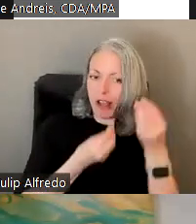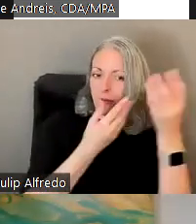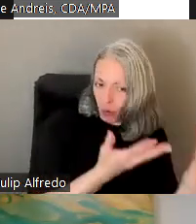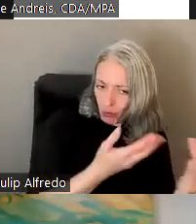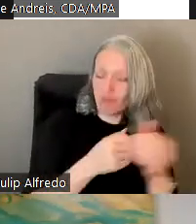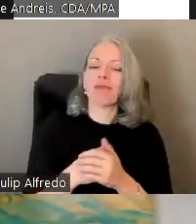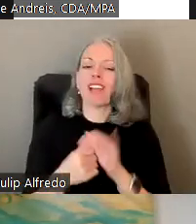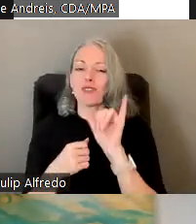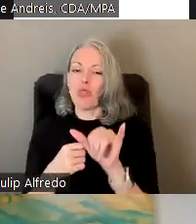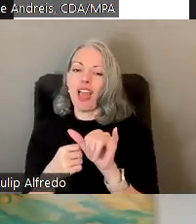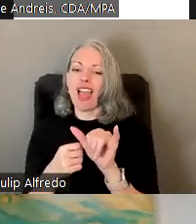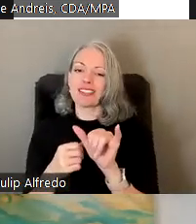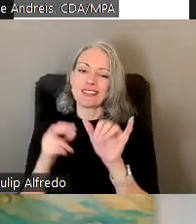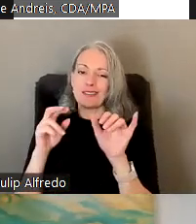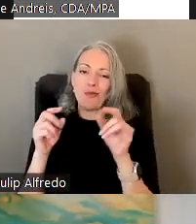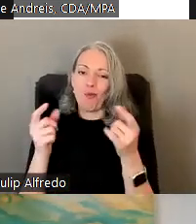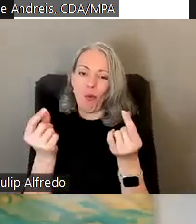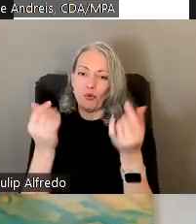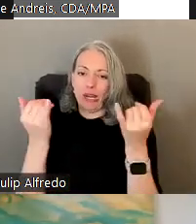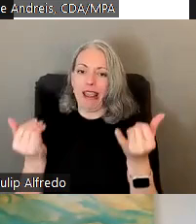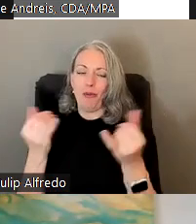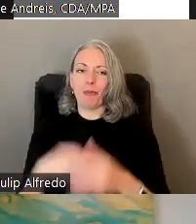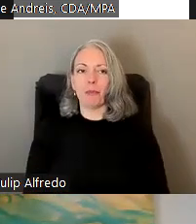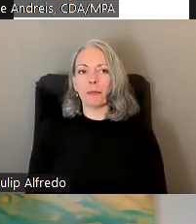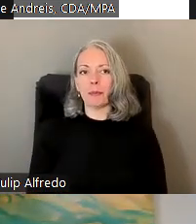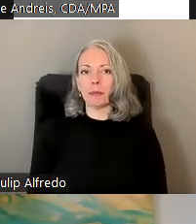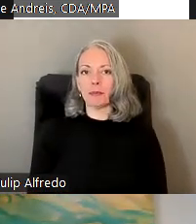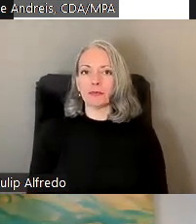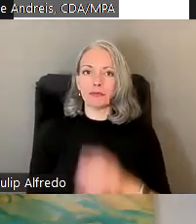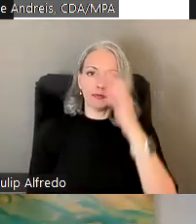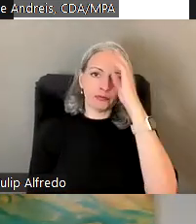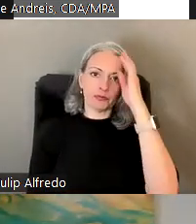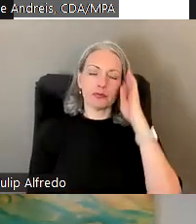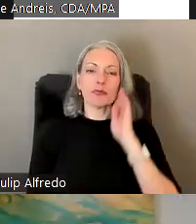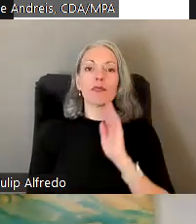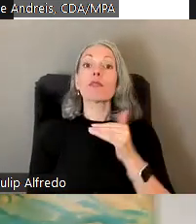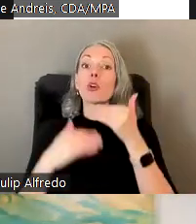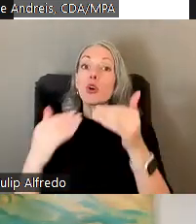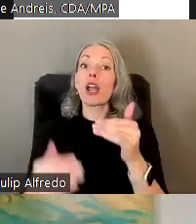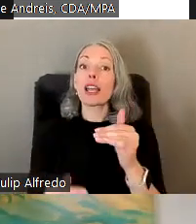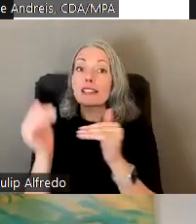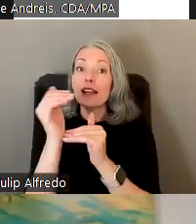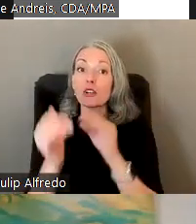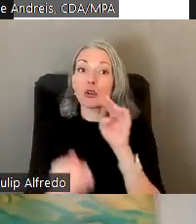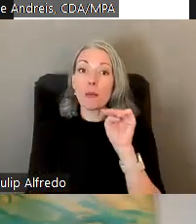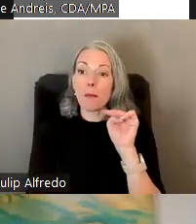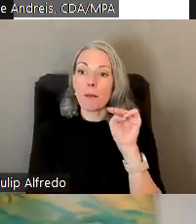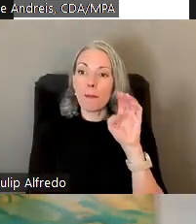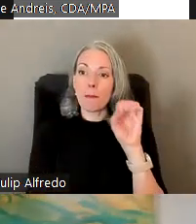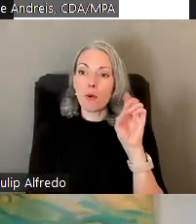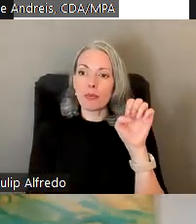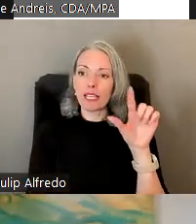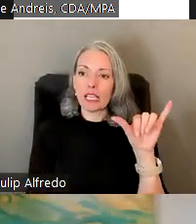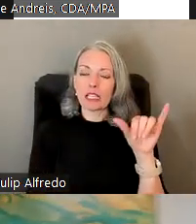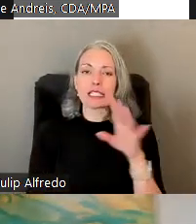that's the context for this. People, go ahead, Dr. Mobley. Thank you. Yeah, I think